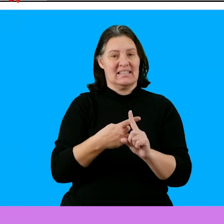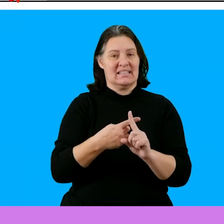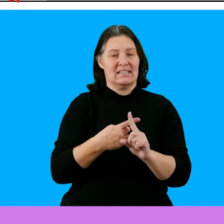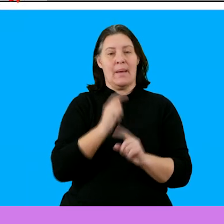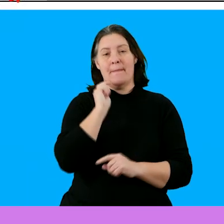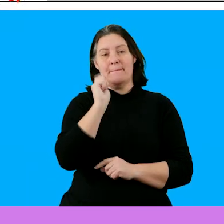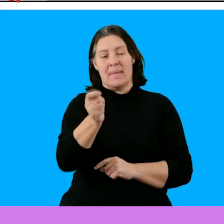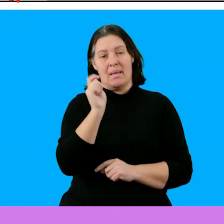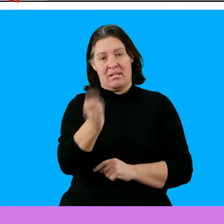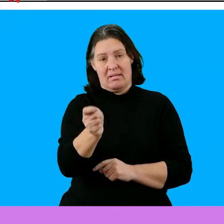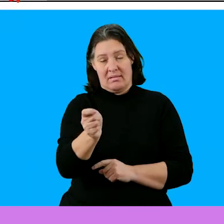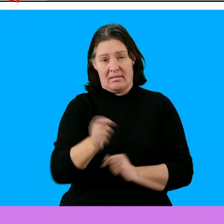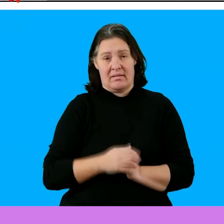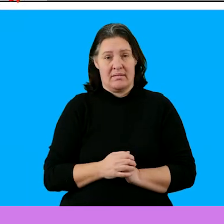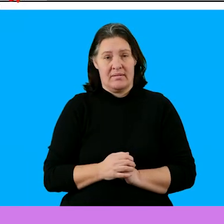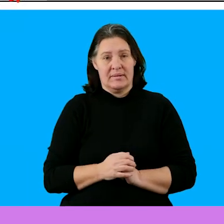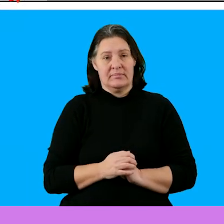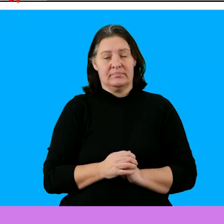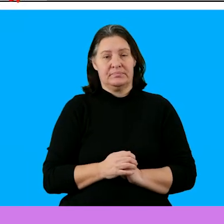tax payable.